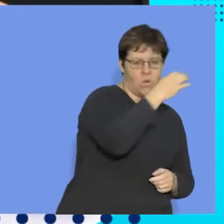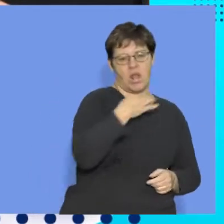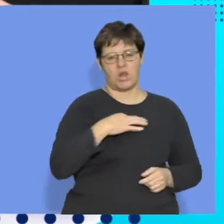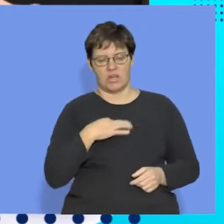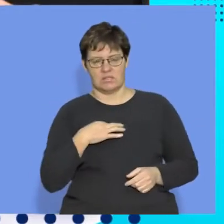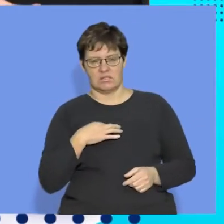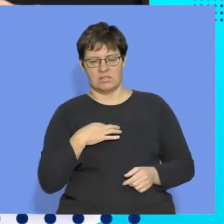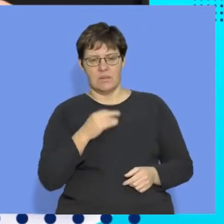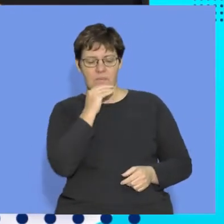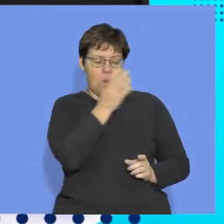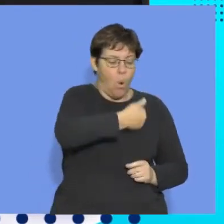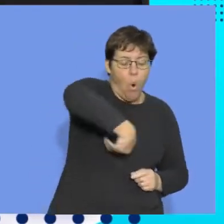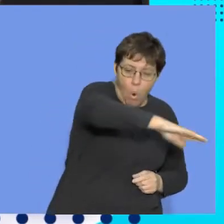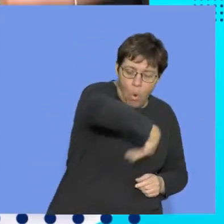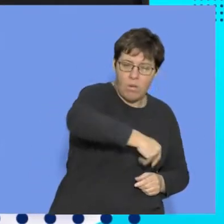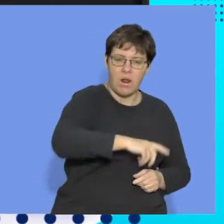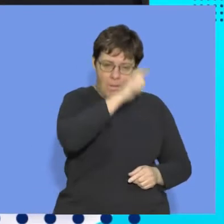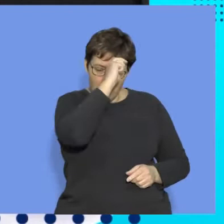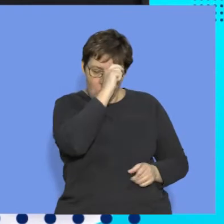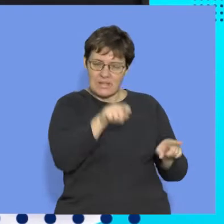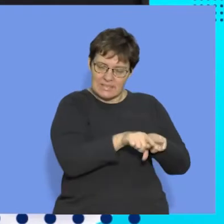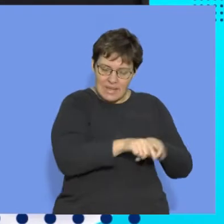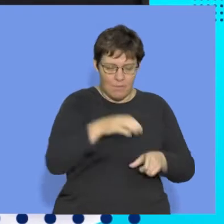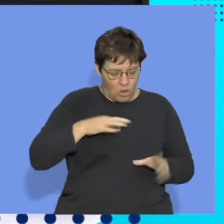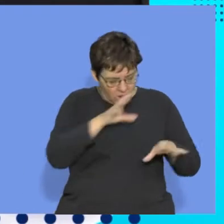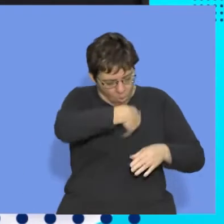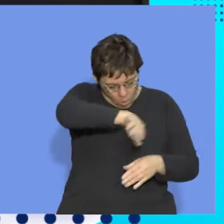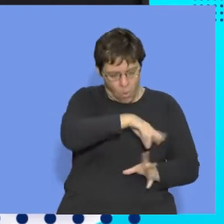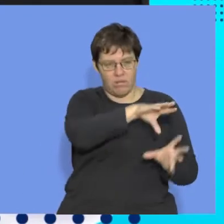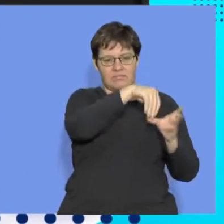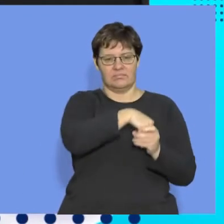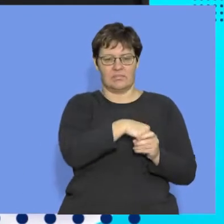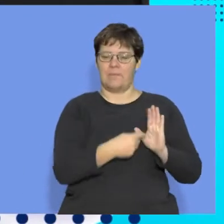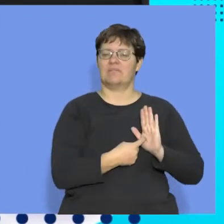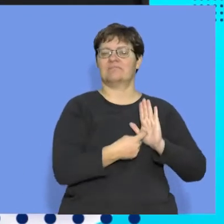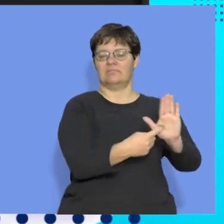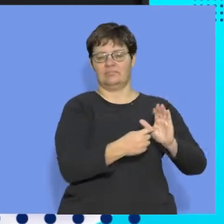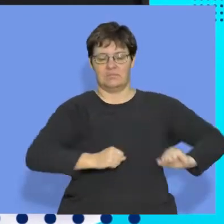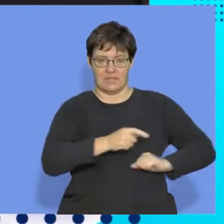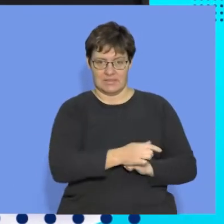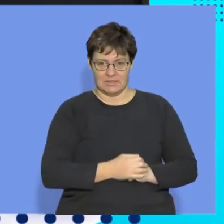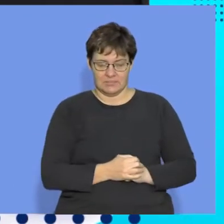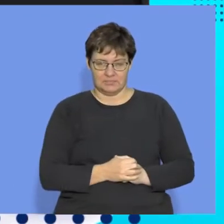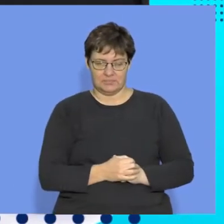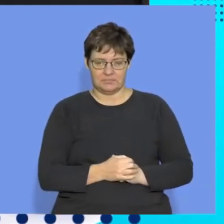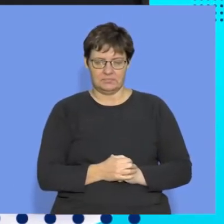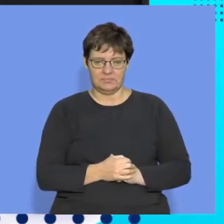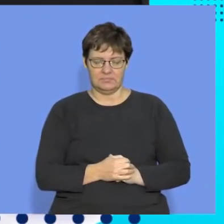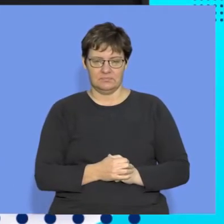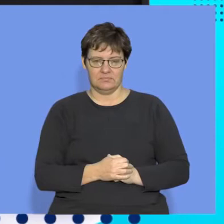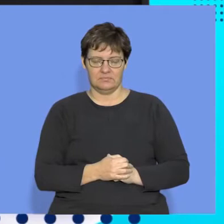to count how many boys and girls in that class will be how many boys and girls. Okay, so that'll be the sample space.